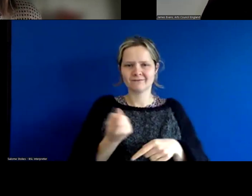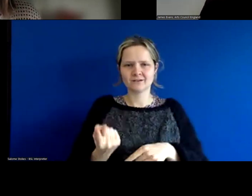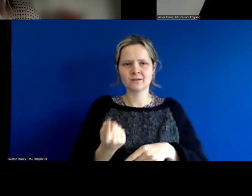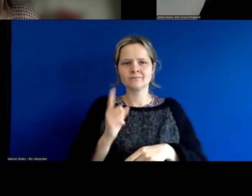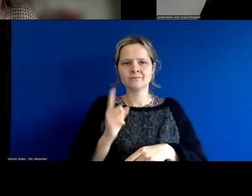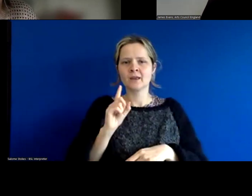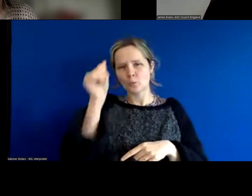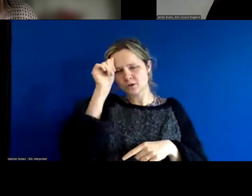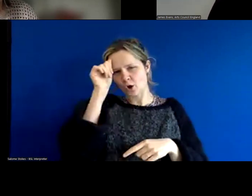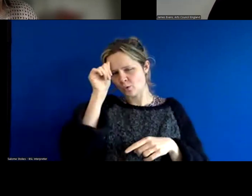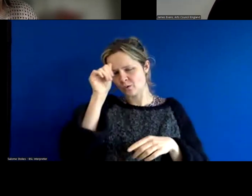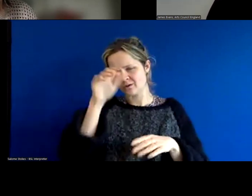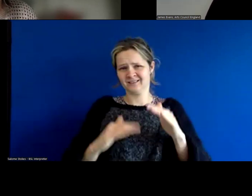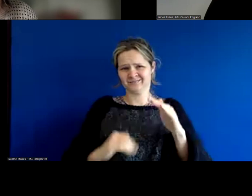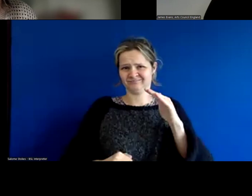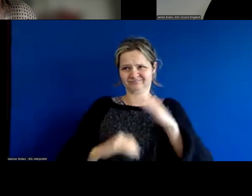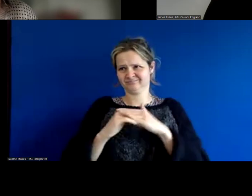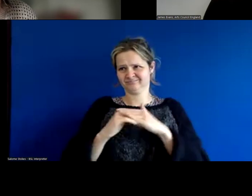the music venues that are